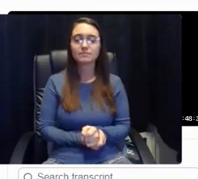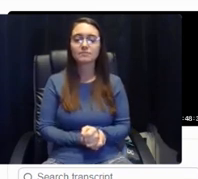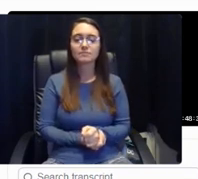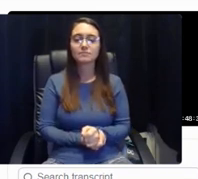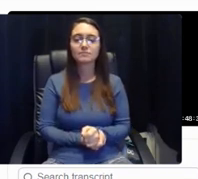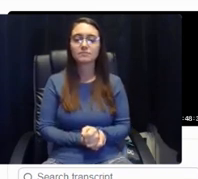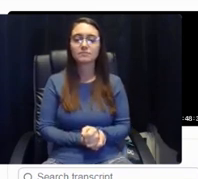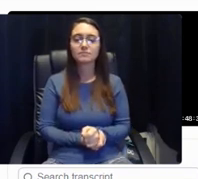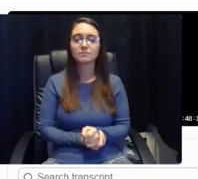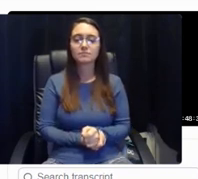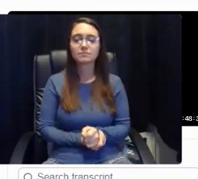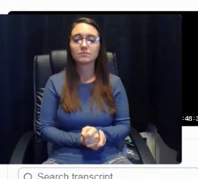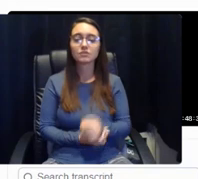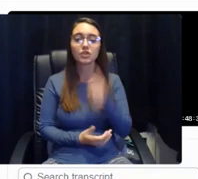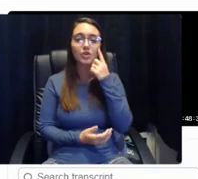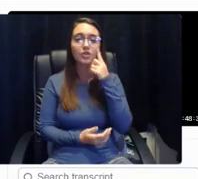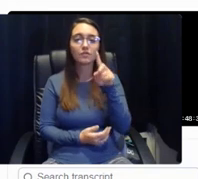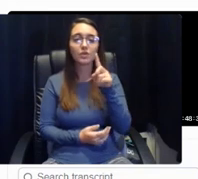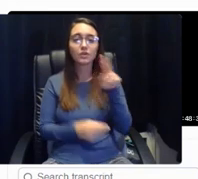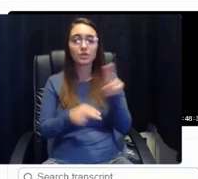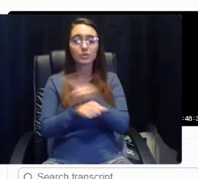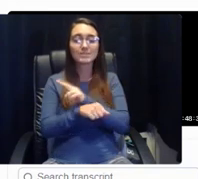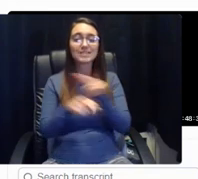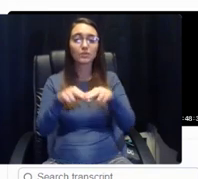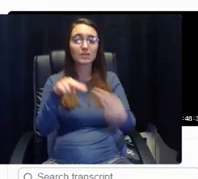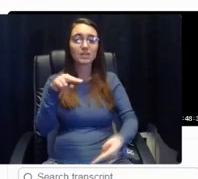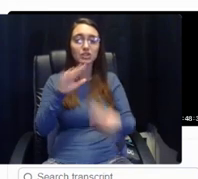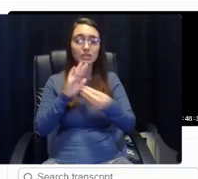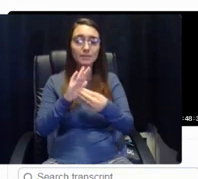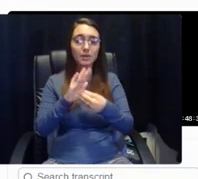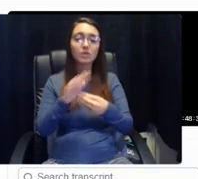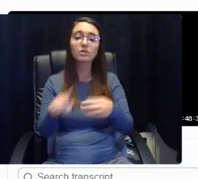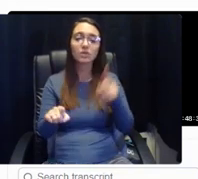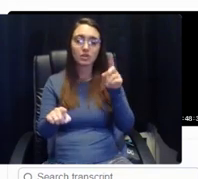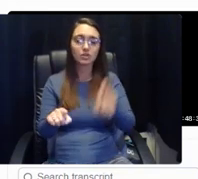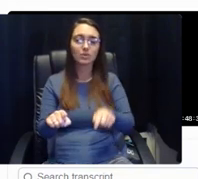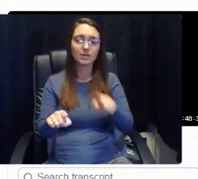mode, that you need to do it this way.